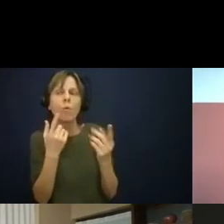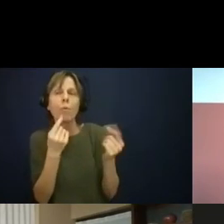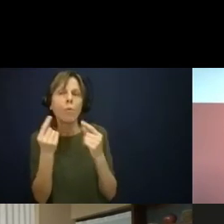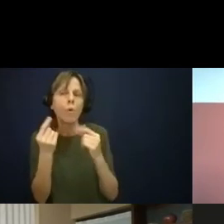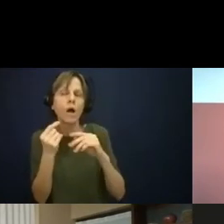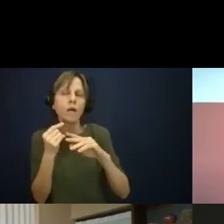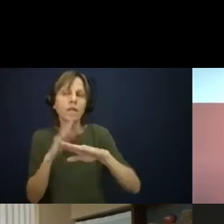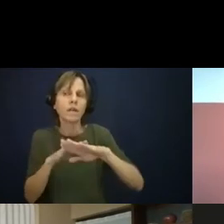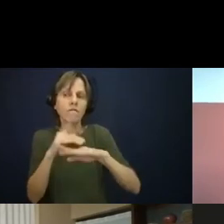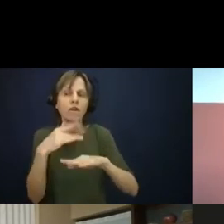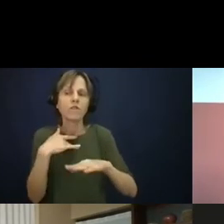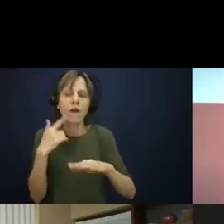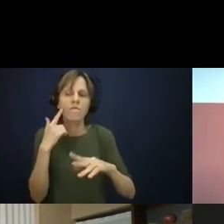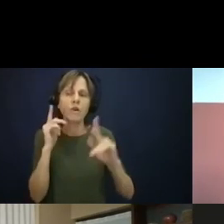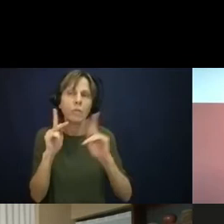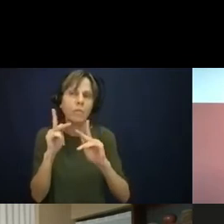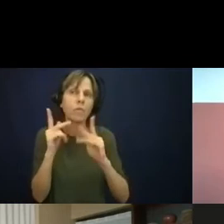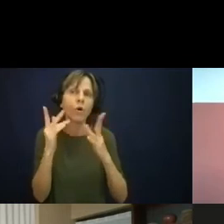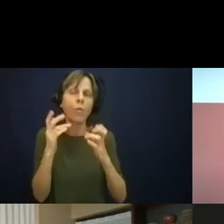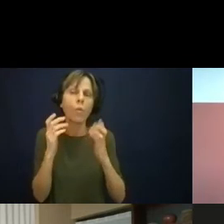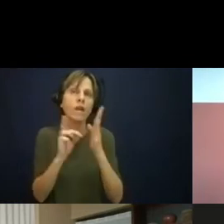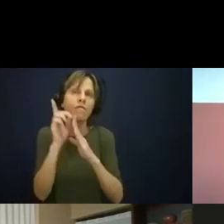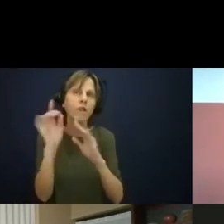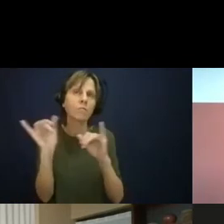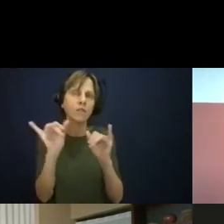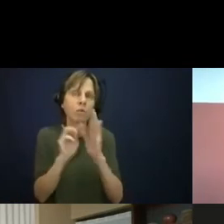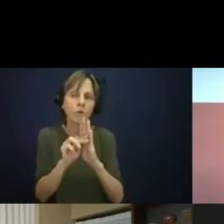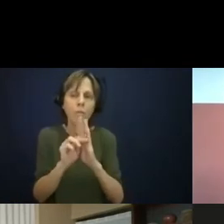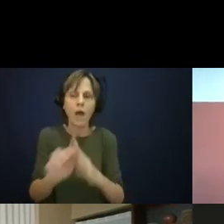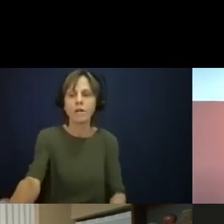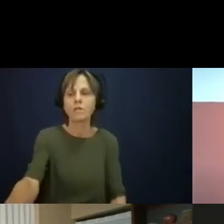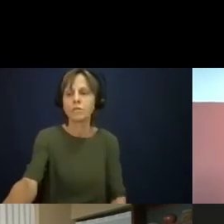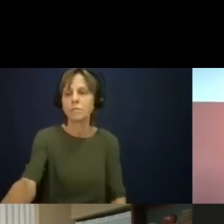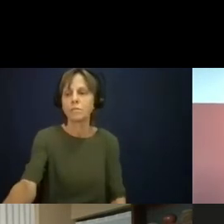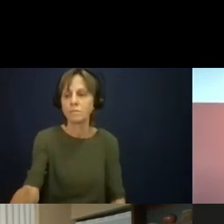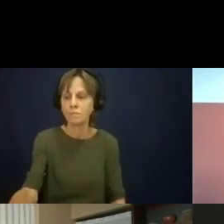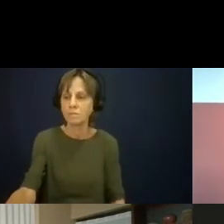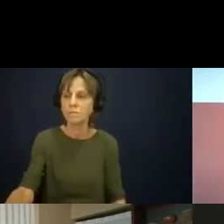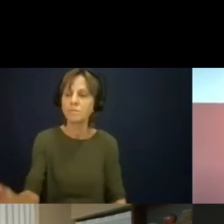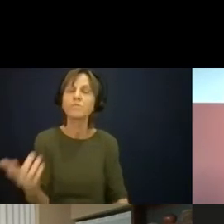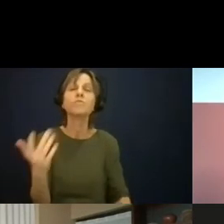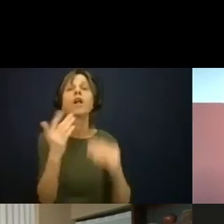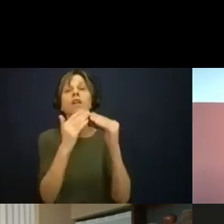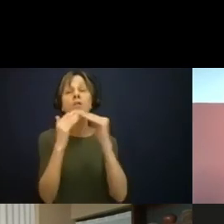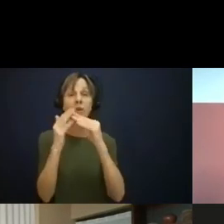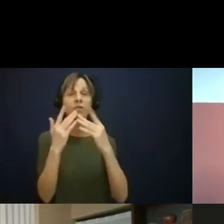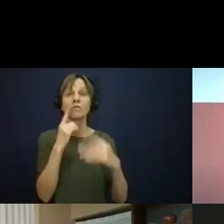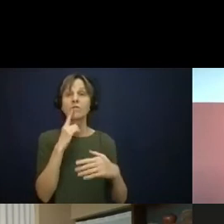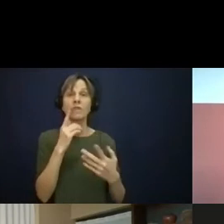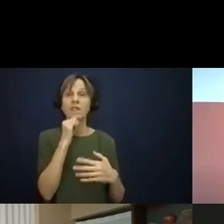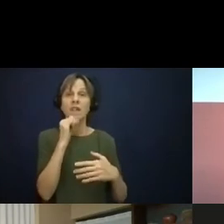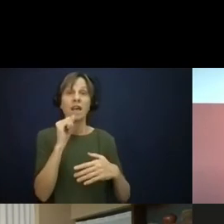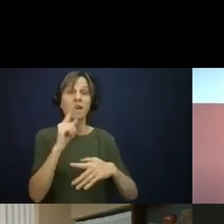similar models in their own communities? So since peers were really at the table and our voices weren't heard, I decided to, instead of